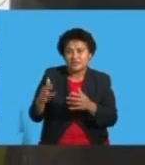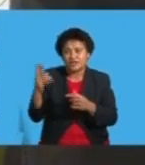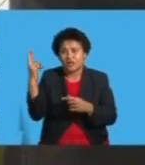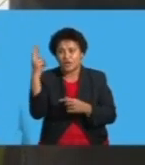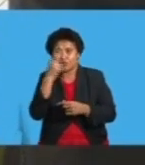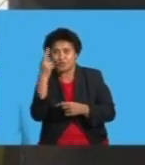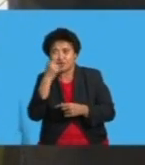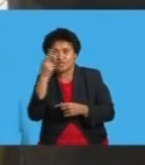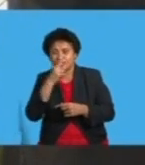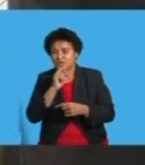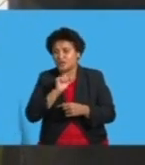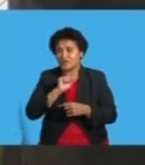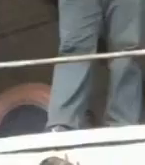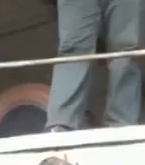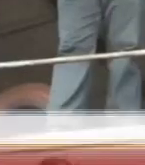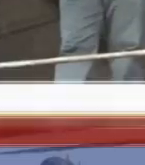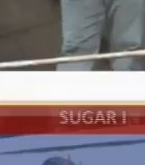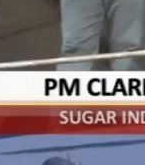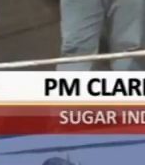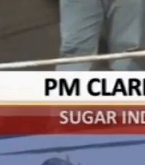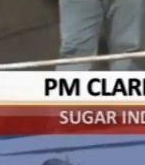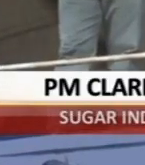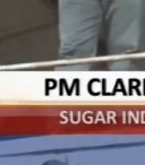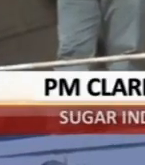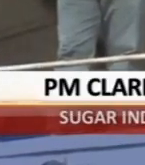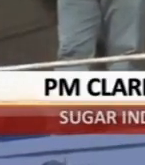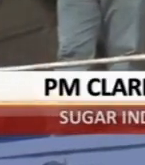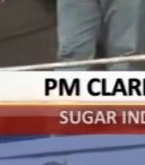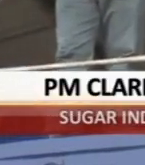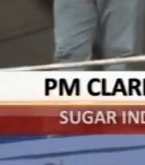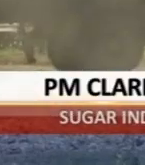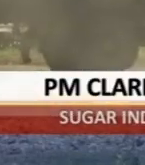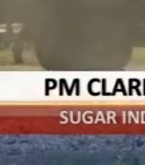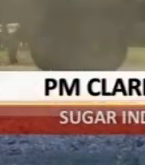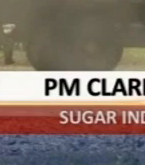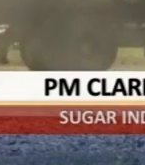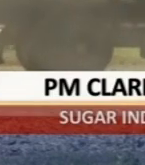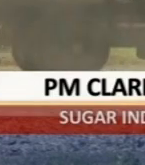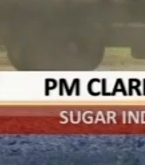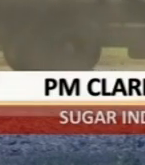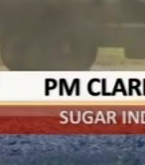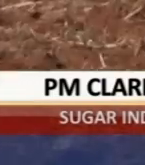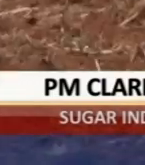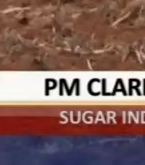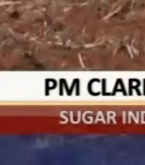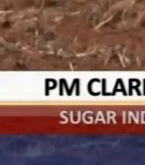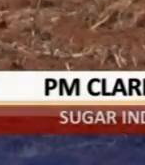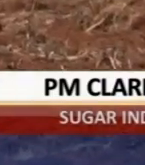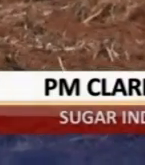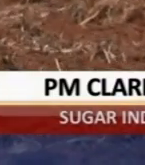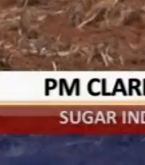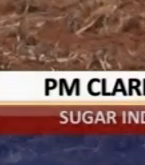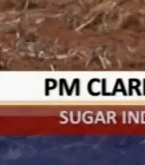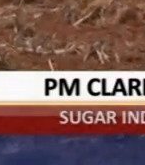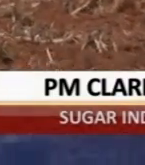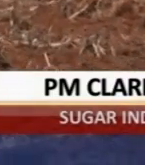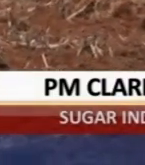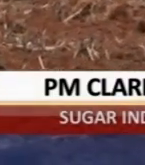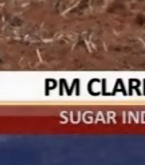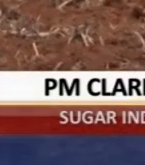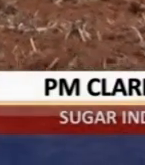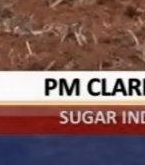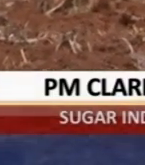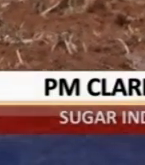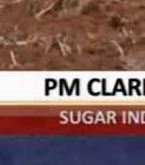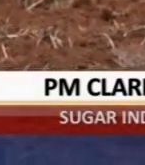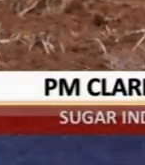to their political ambitions. NFP leader Professor Biman Prasad highlighted the decline in the number of sugarcane